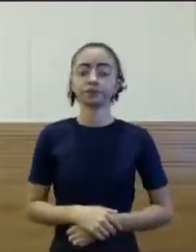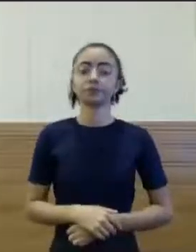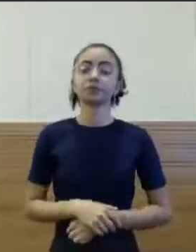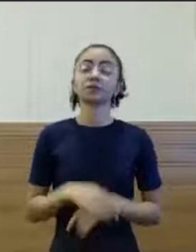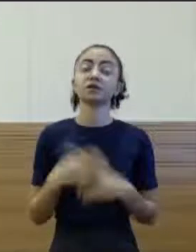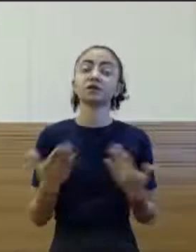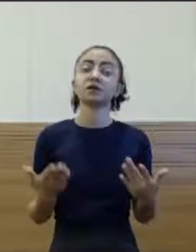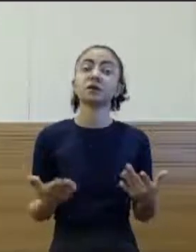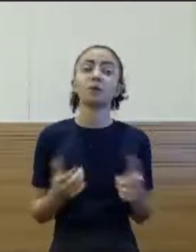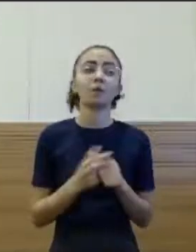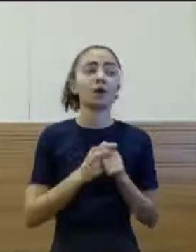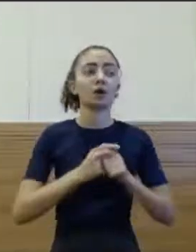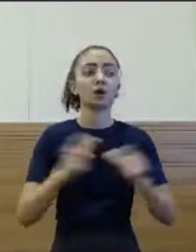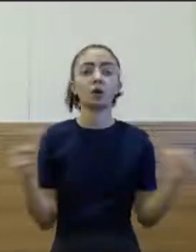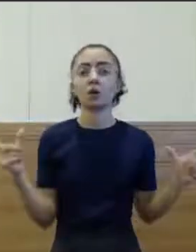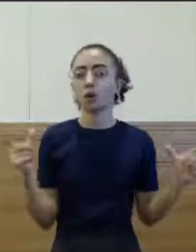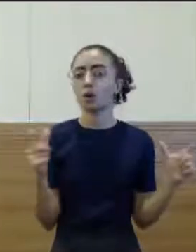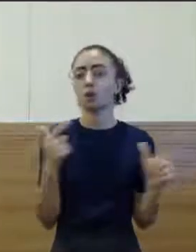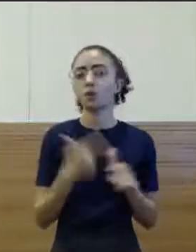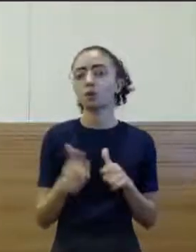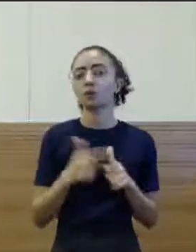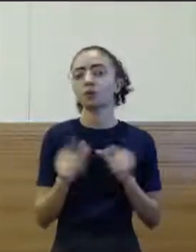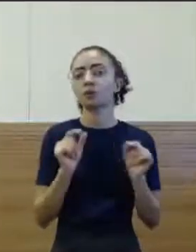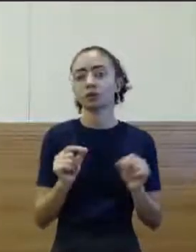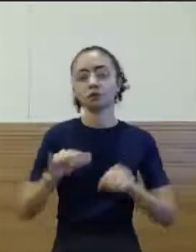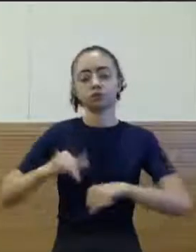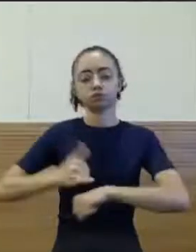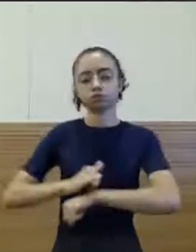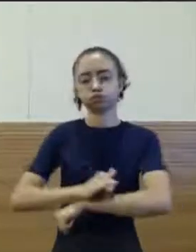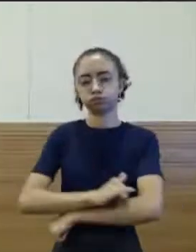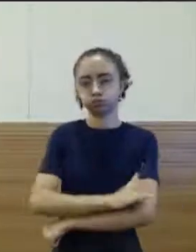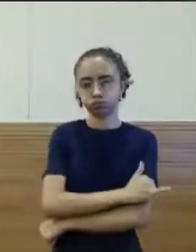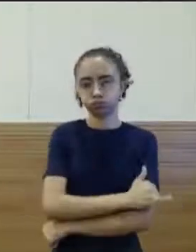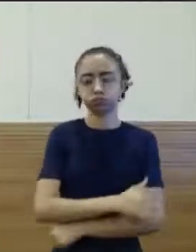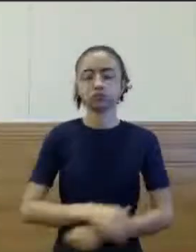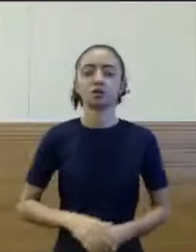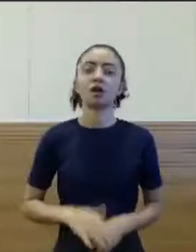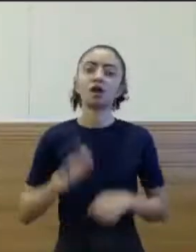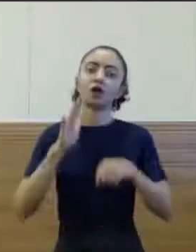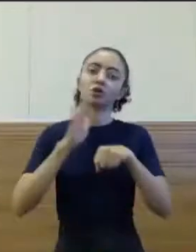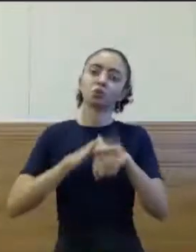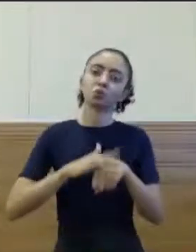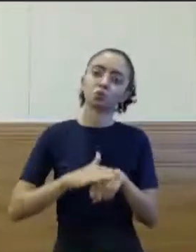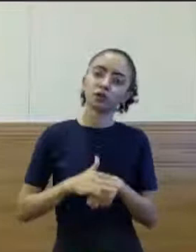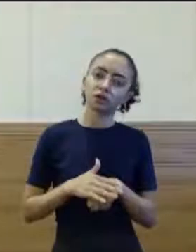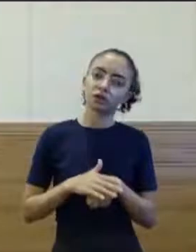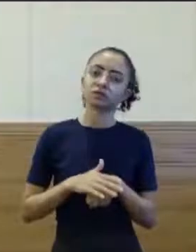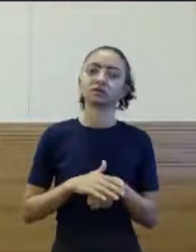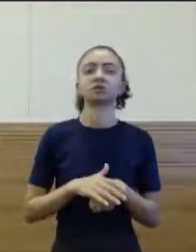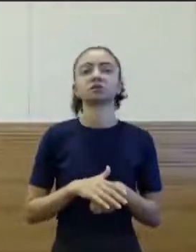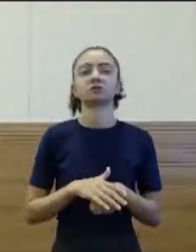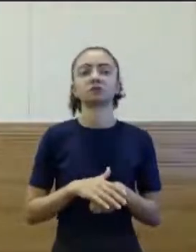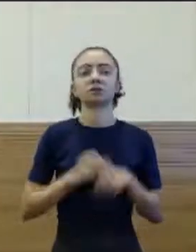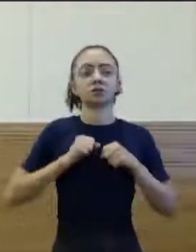the biggest issue is the overweight, obesity, and the non-communicable diseases.